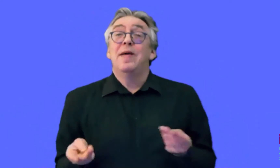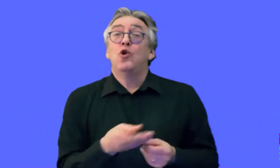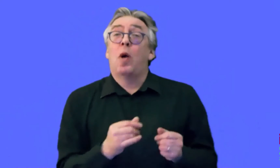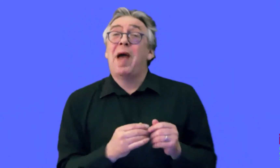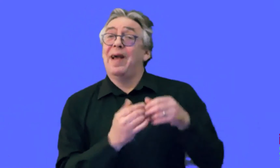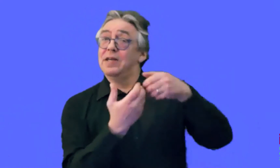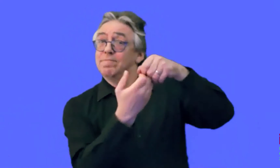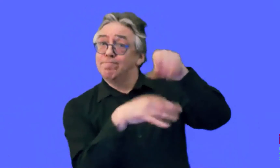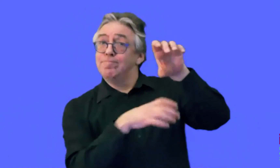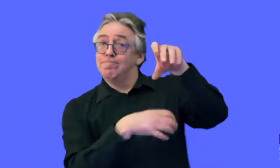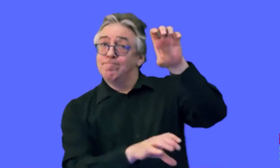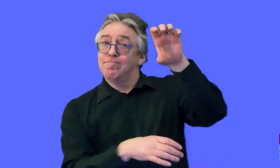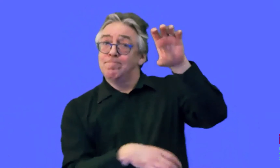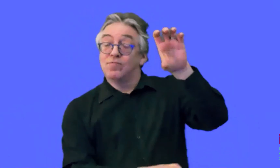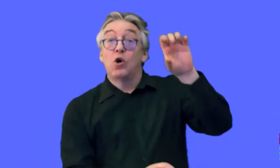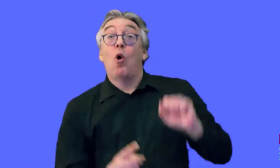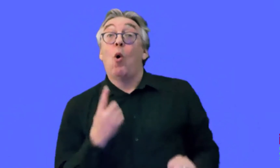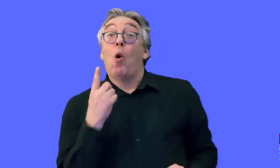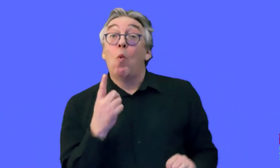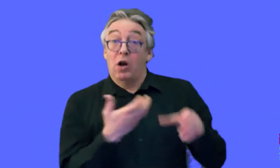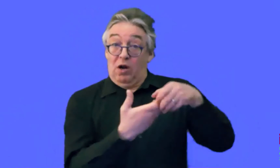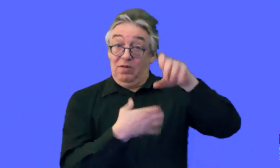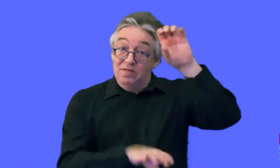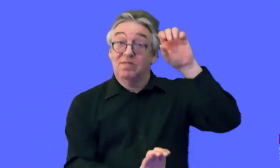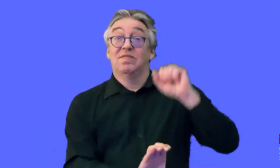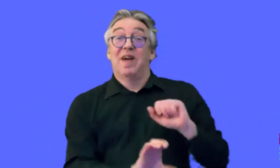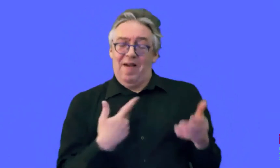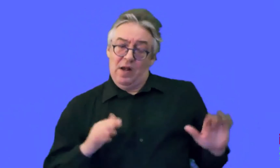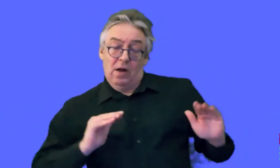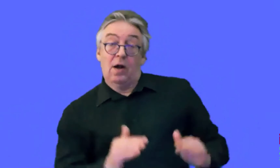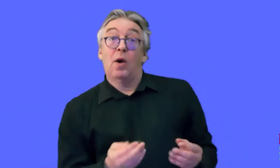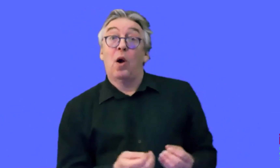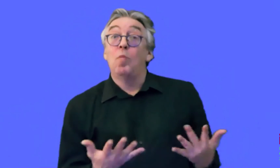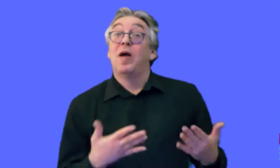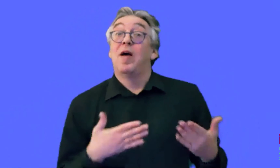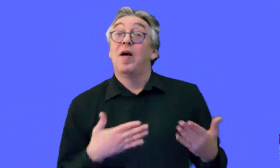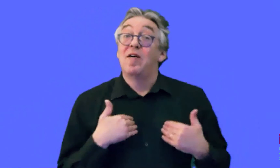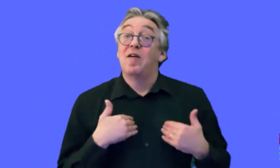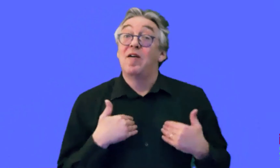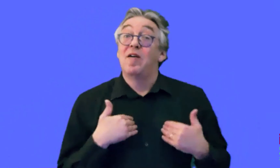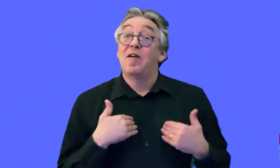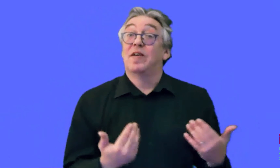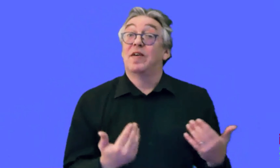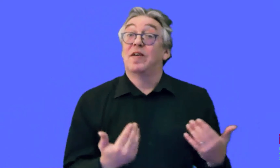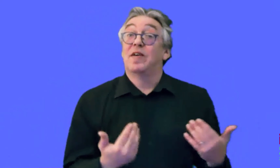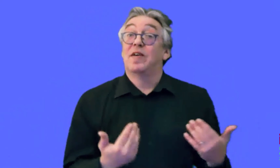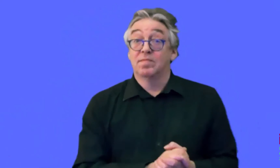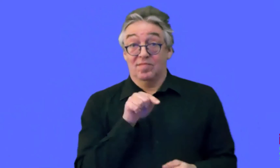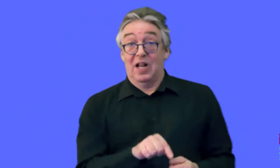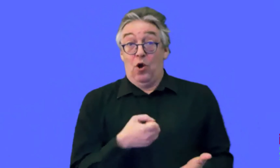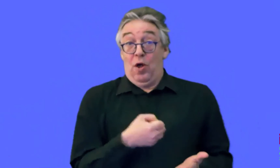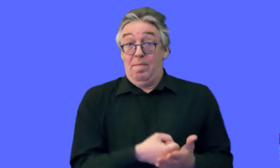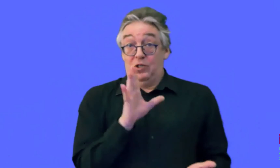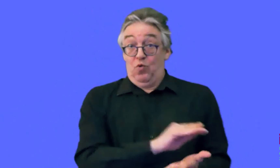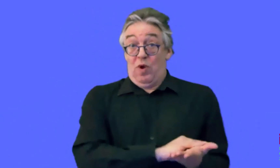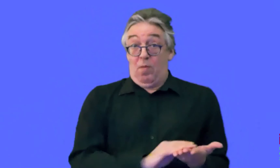disability was one of the areas that were reported here. So in this this basic report for the census,